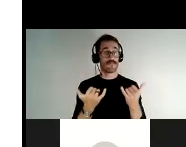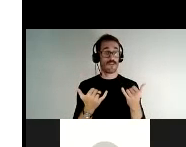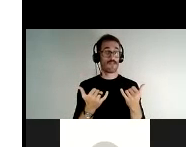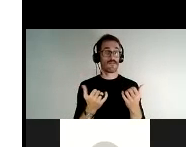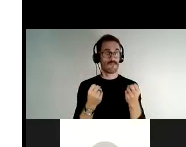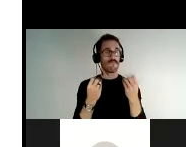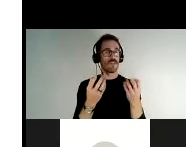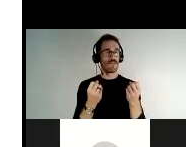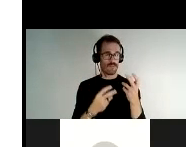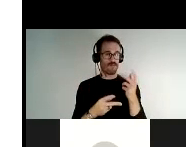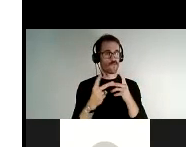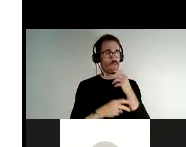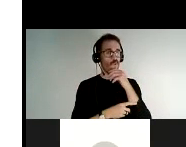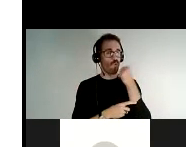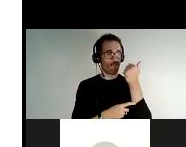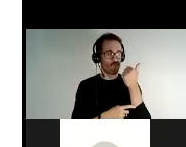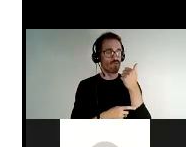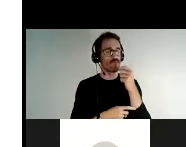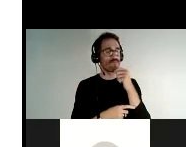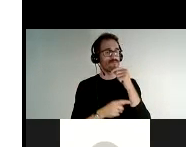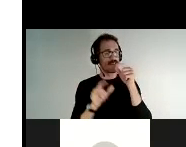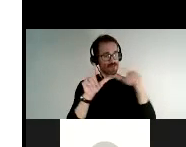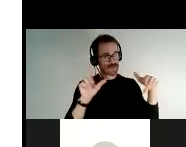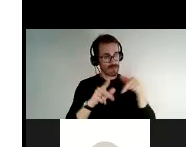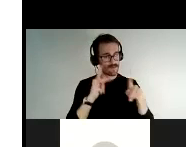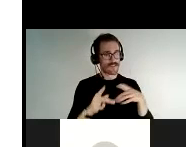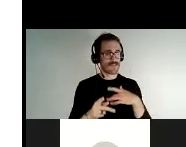be reluctant to engage with traditional services.